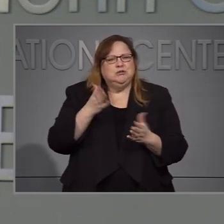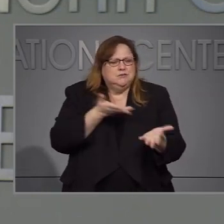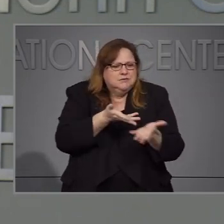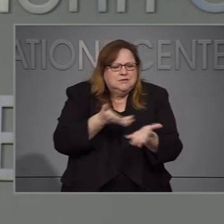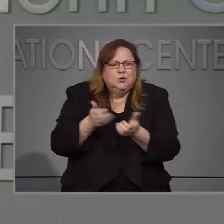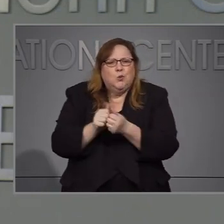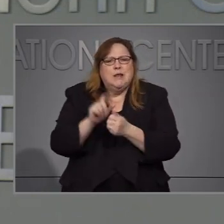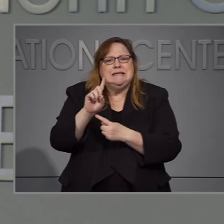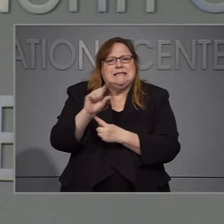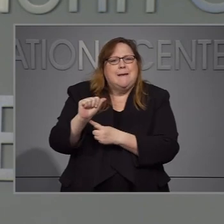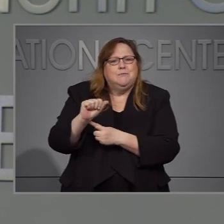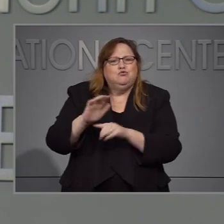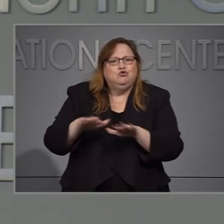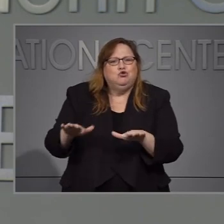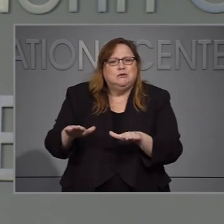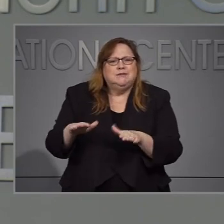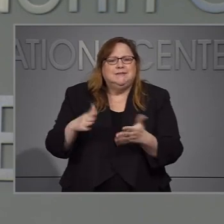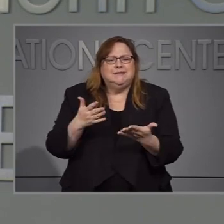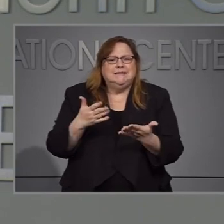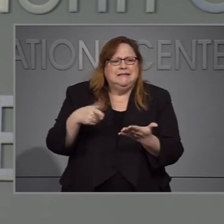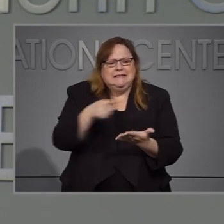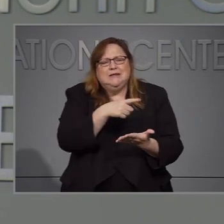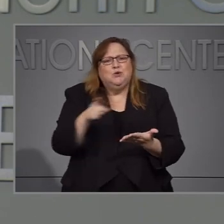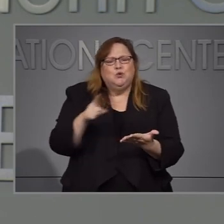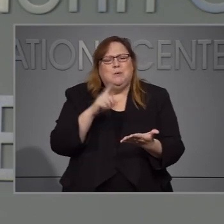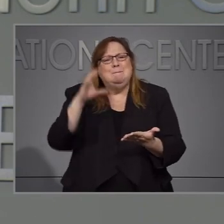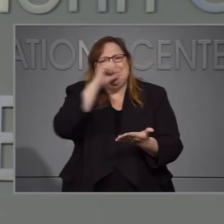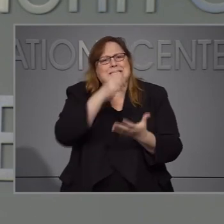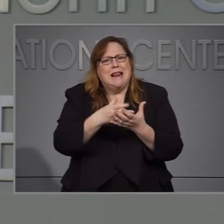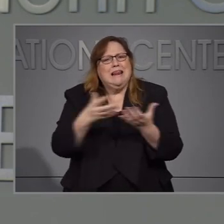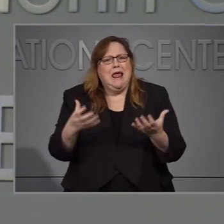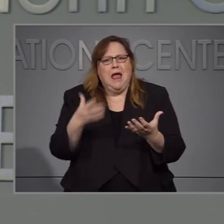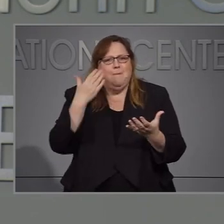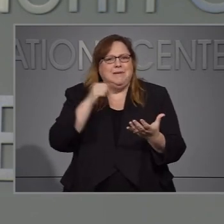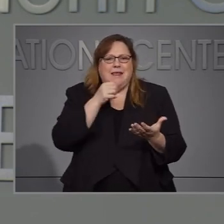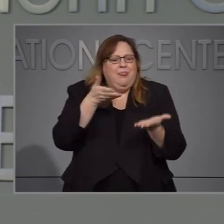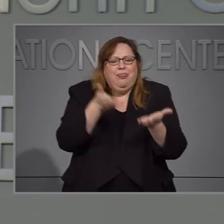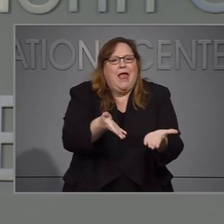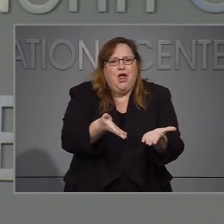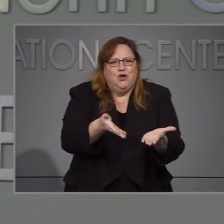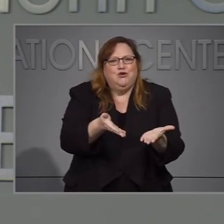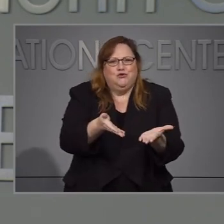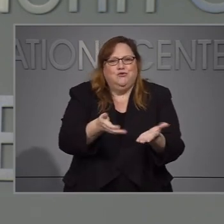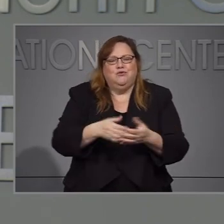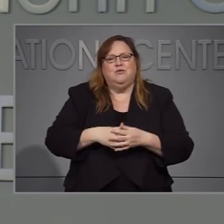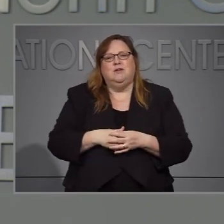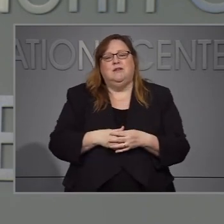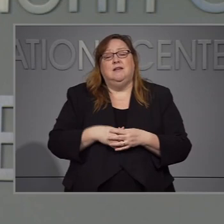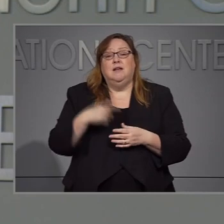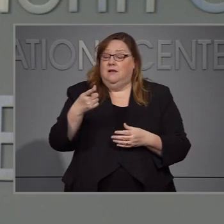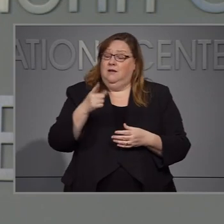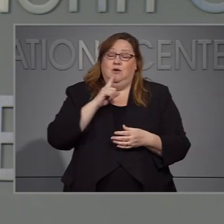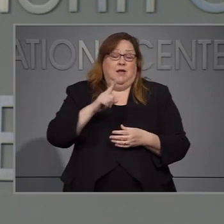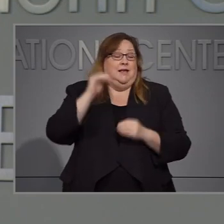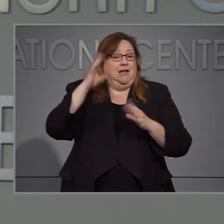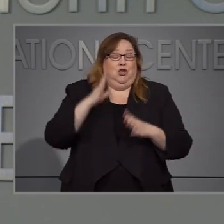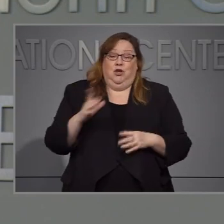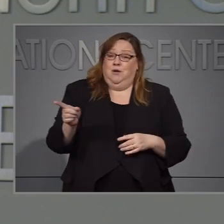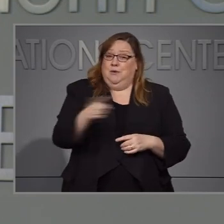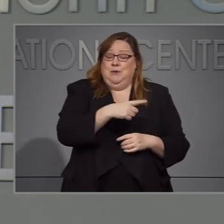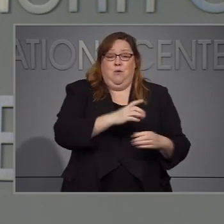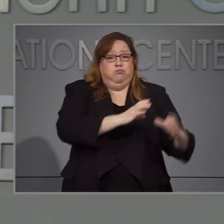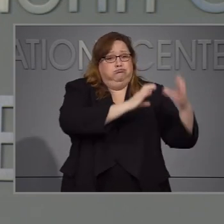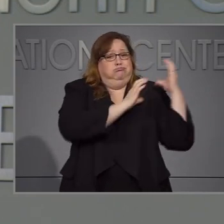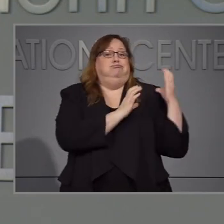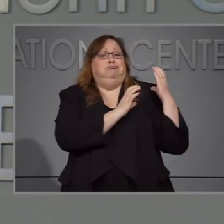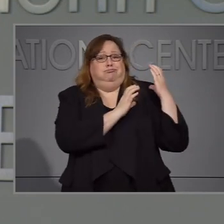on in-person instruction. These teachers have a lot on them when they're going back. They have a lot on them anyway. Last night I took